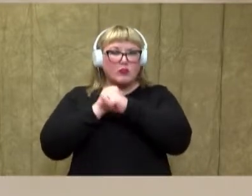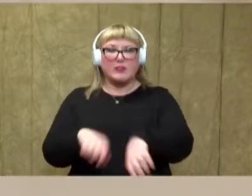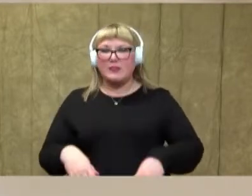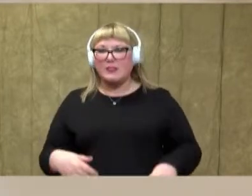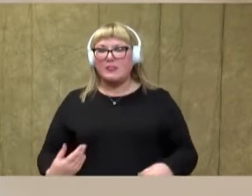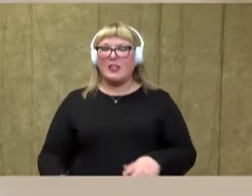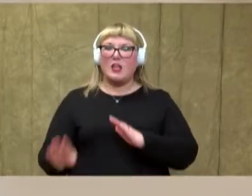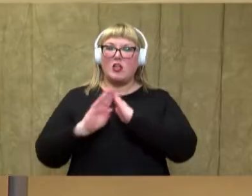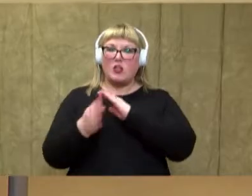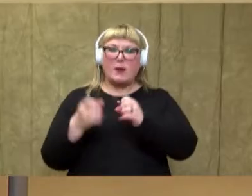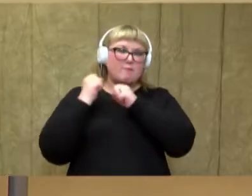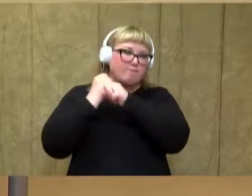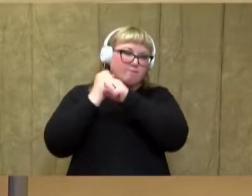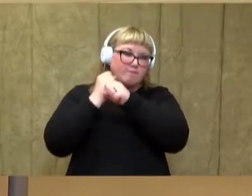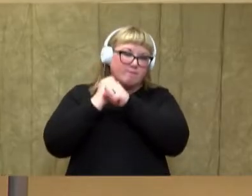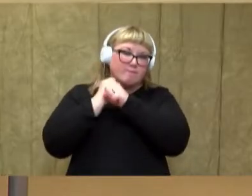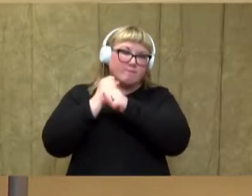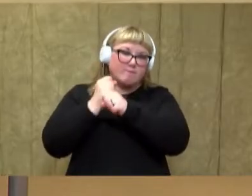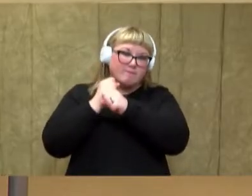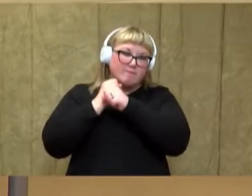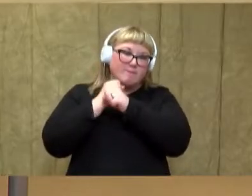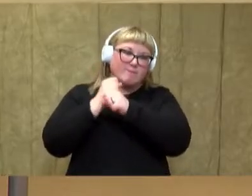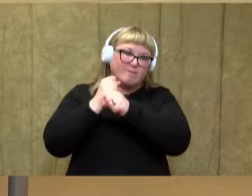shake, shake as hard as you can.